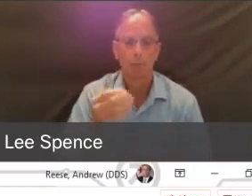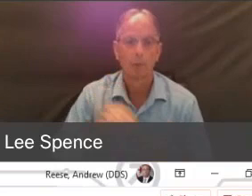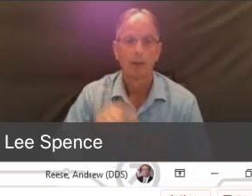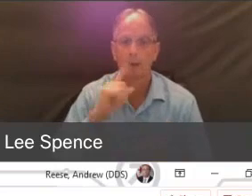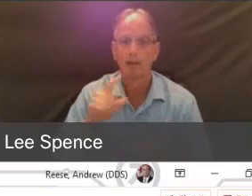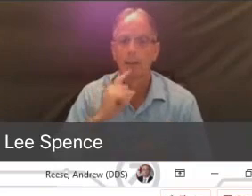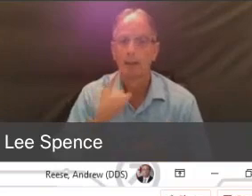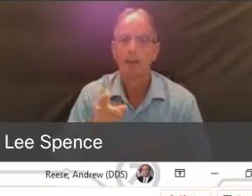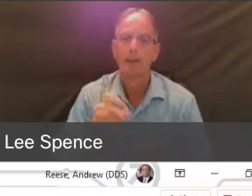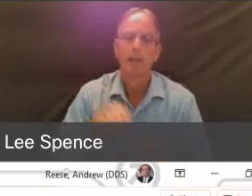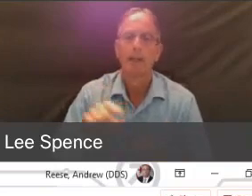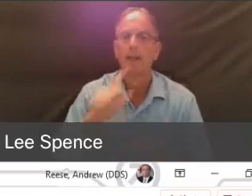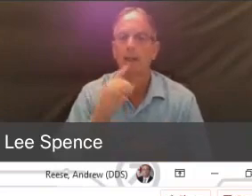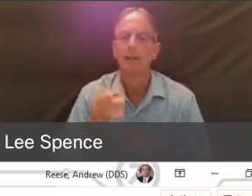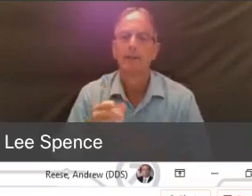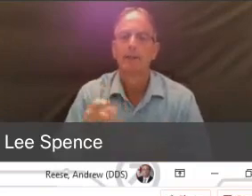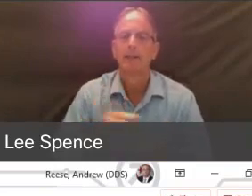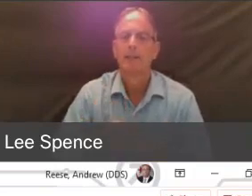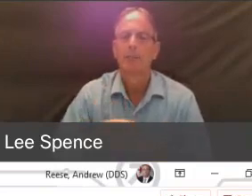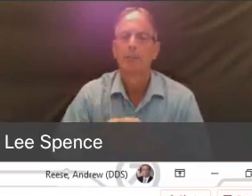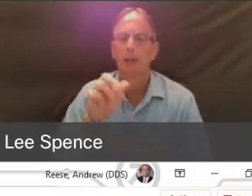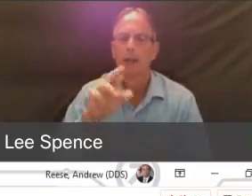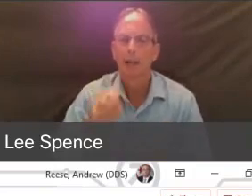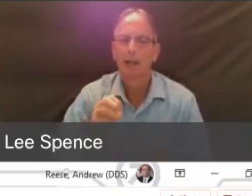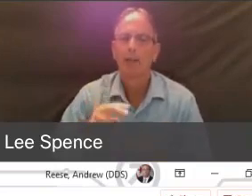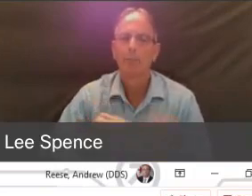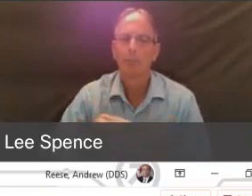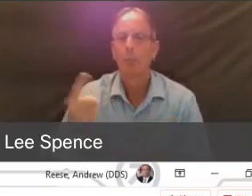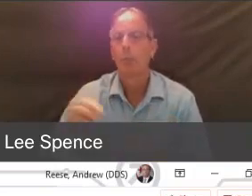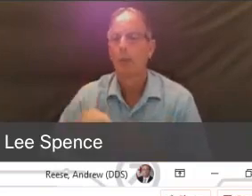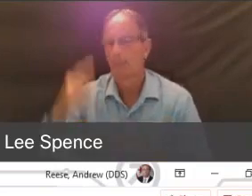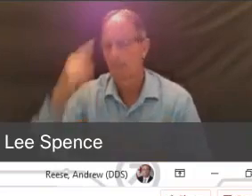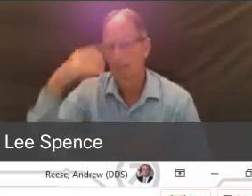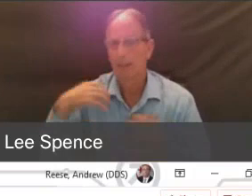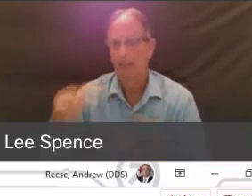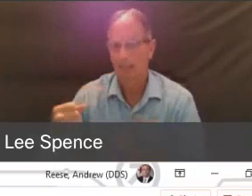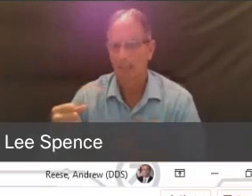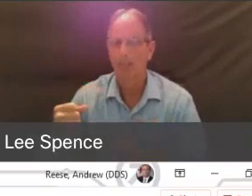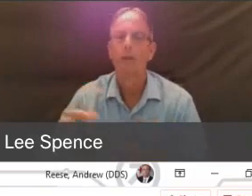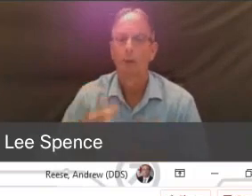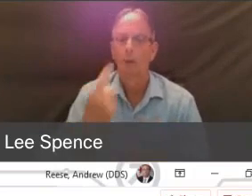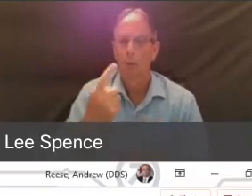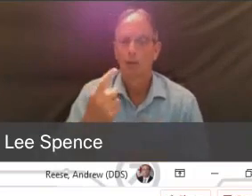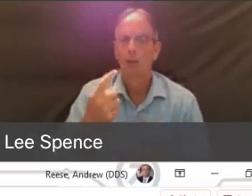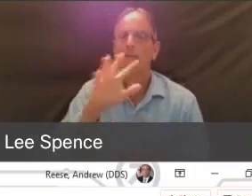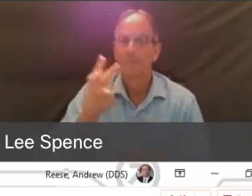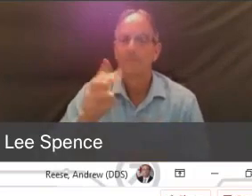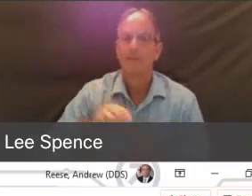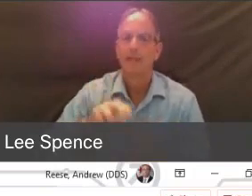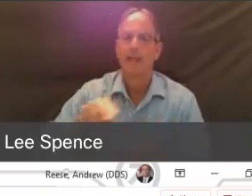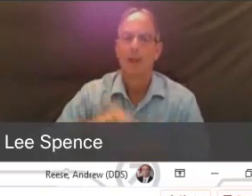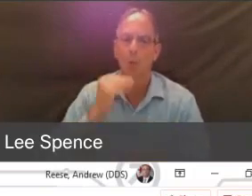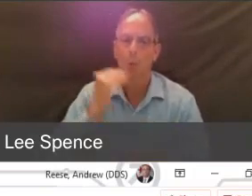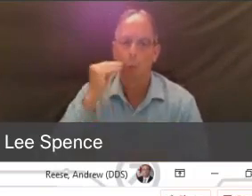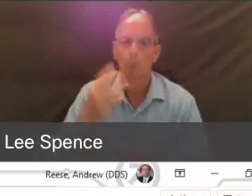intermediate care facilities, 1 in a mental health facility, 56 in natural homes,